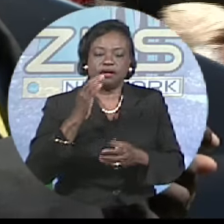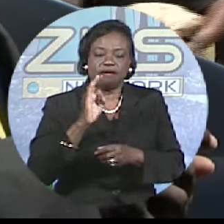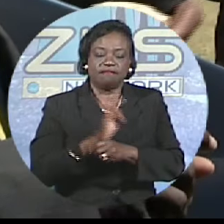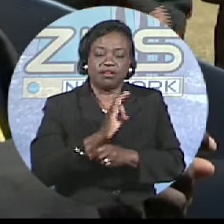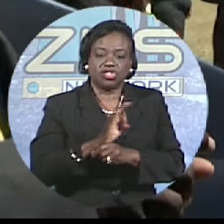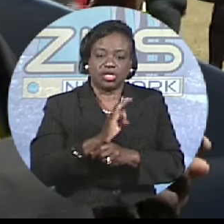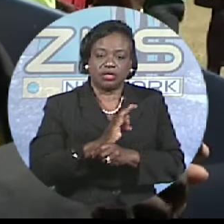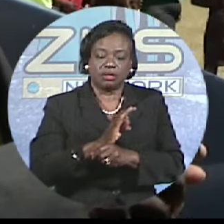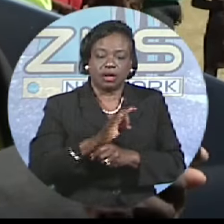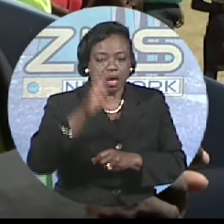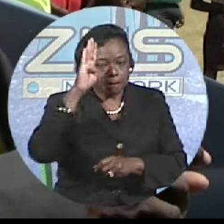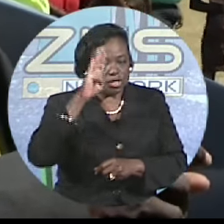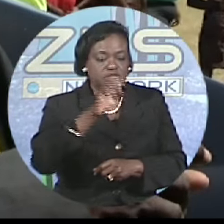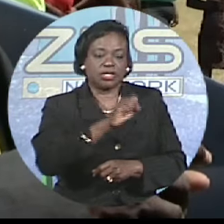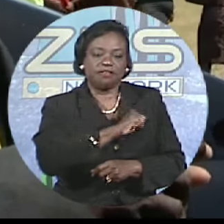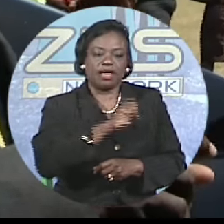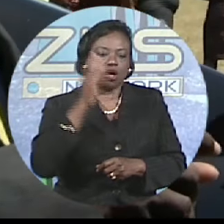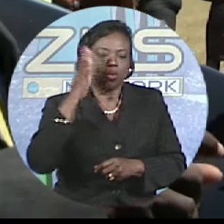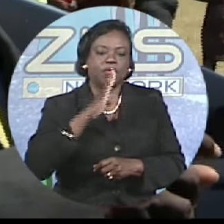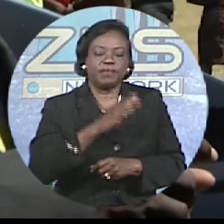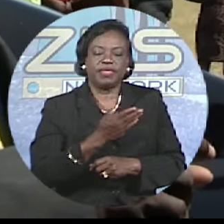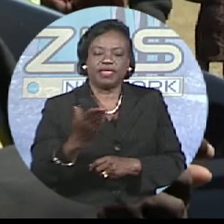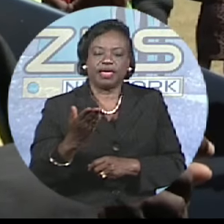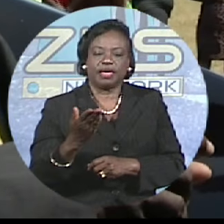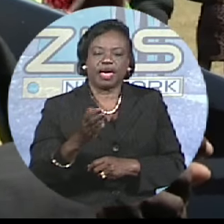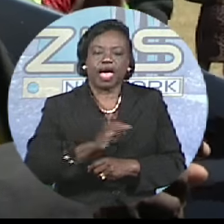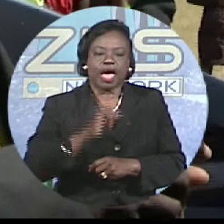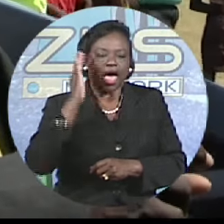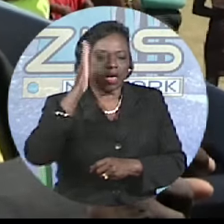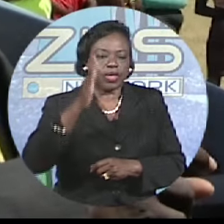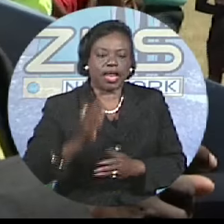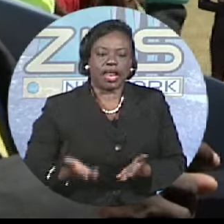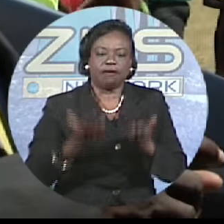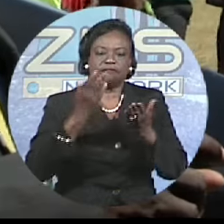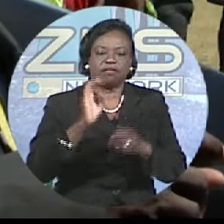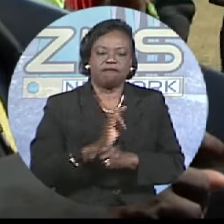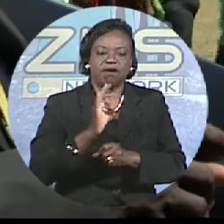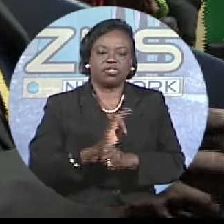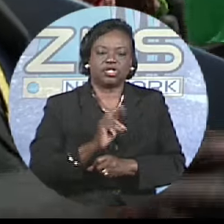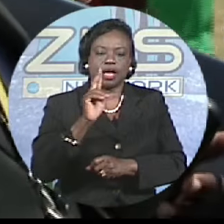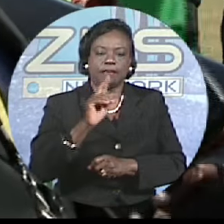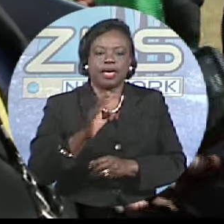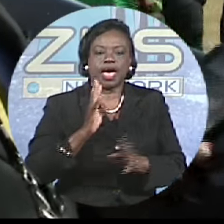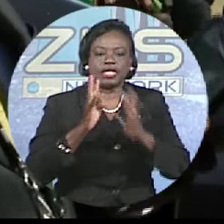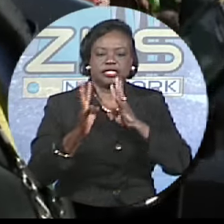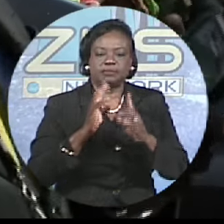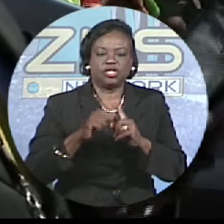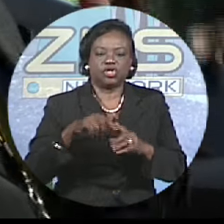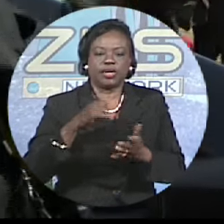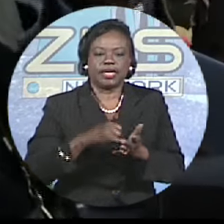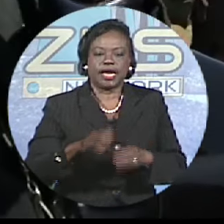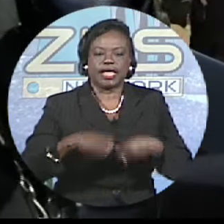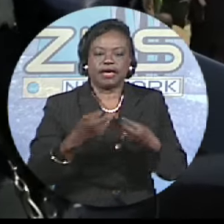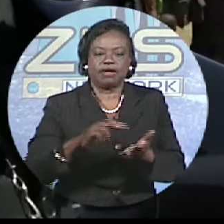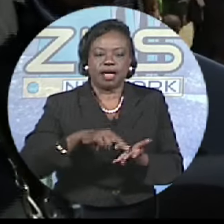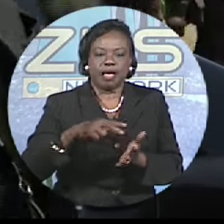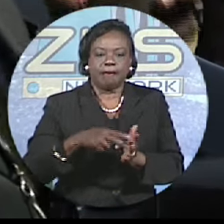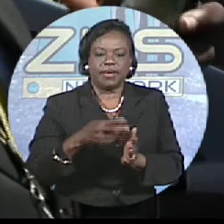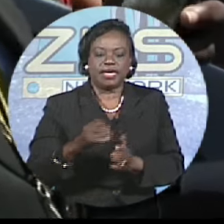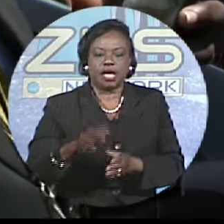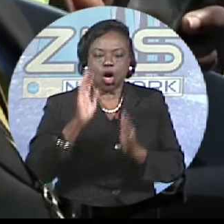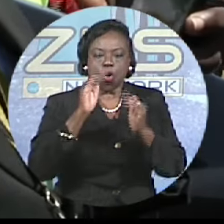going to attend the function. I propose to lift the function up and speak to it and give it meaning, and hopefully